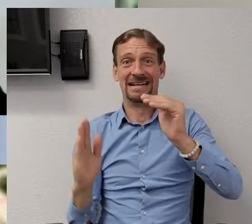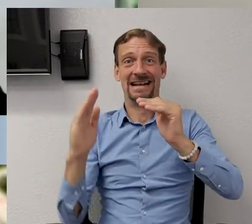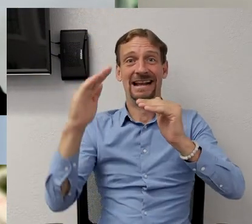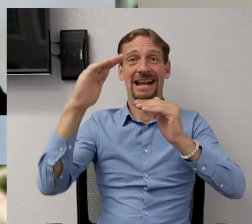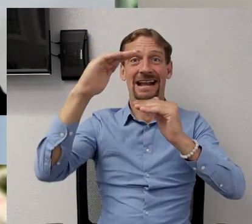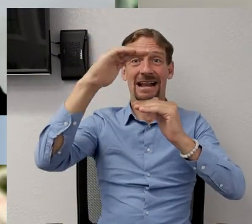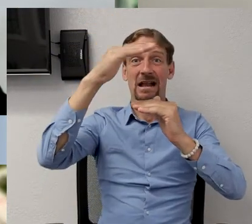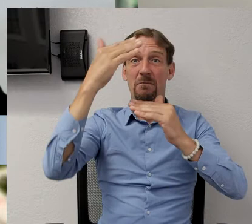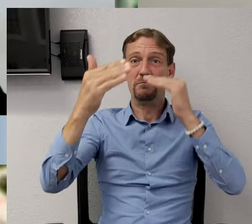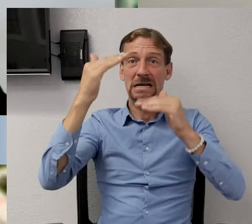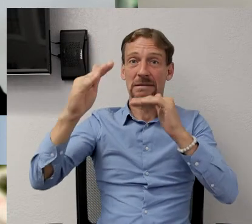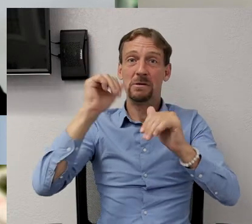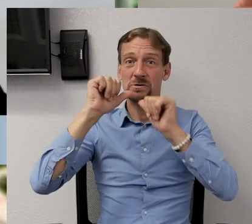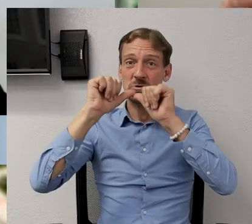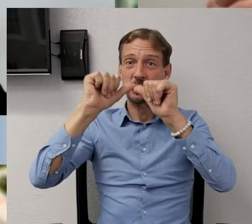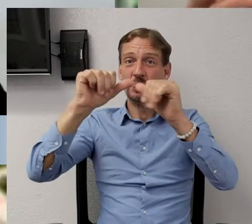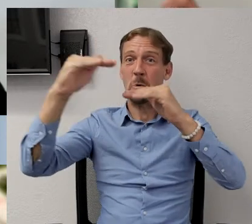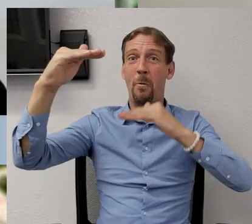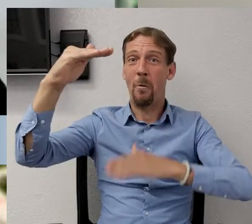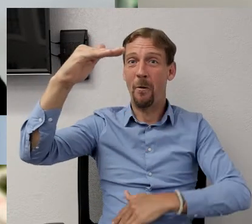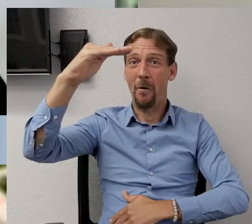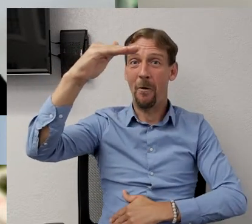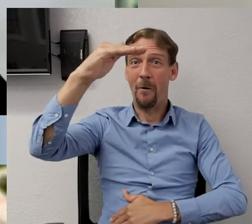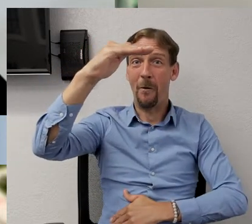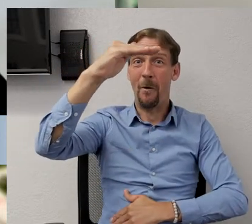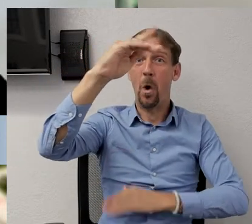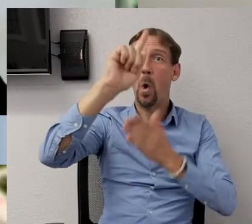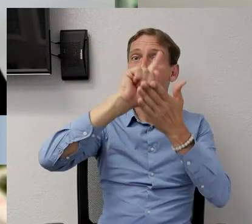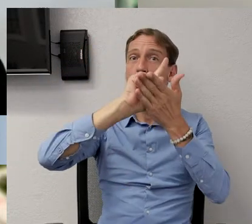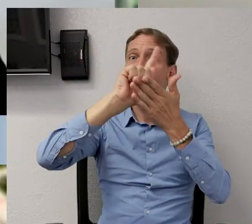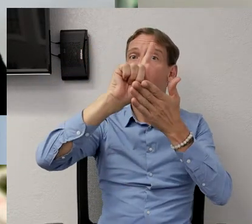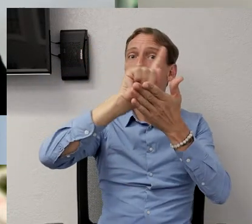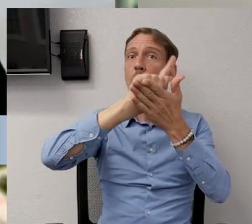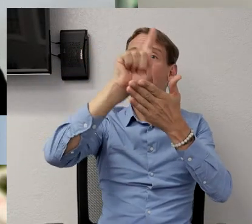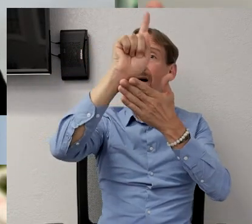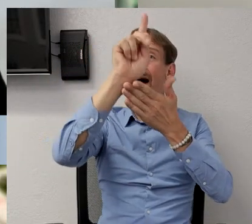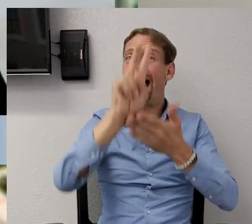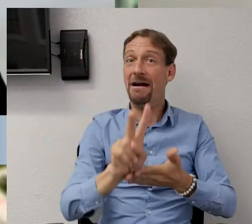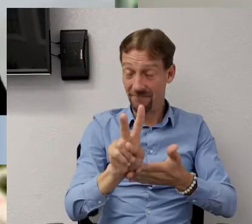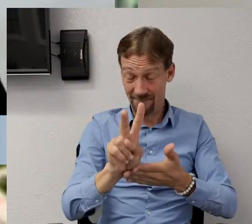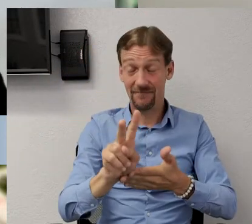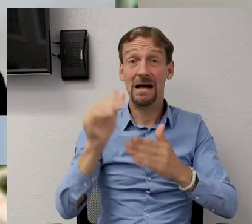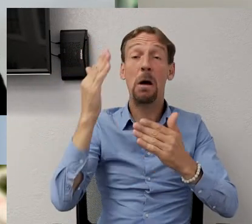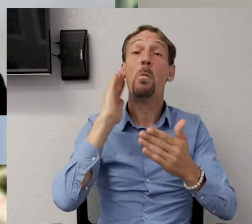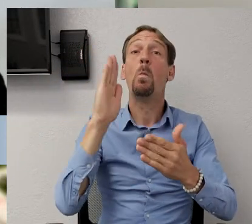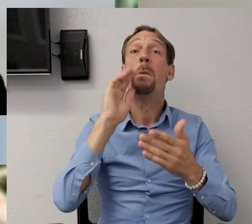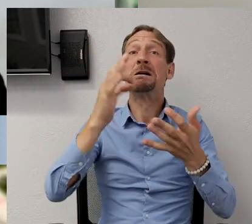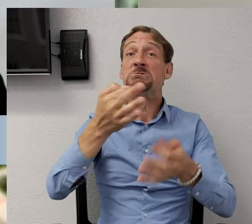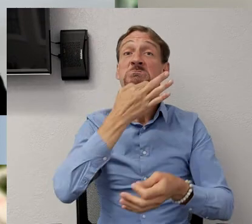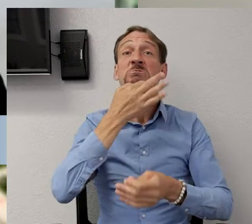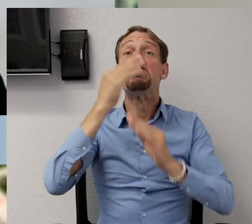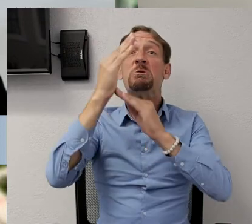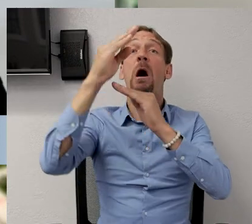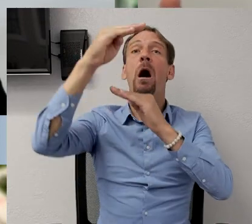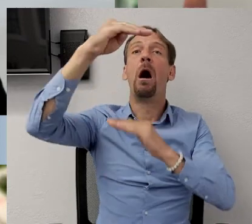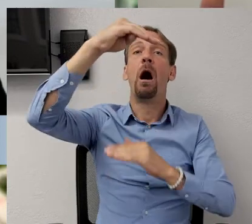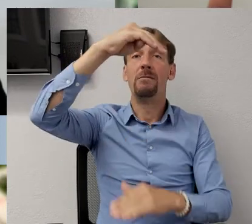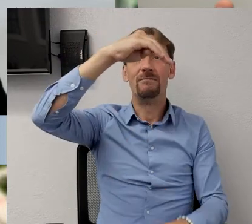about a week, maybe a week and a half, and then begin to come down the downside. So that's very encouraging, very